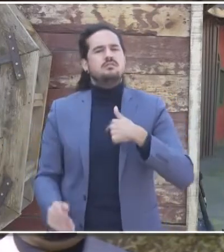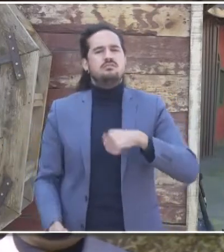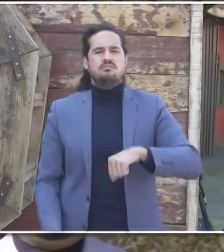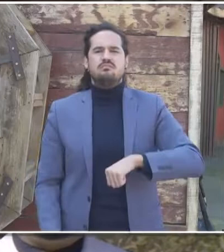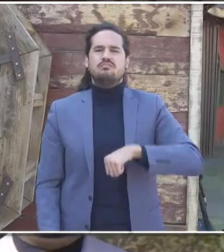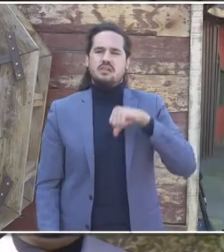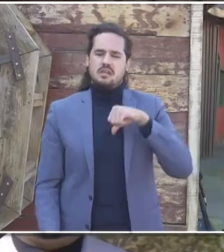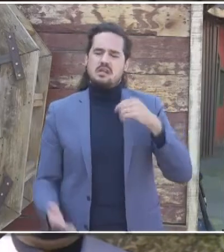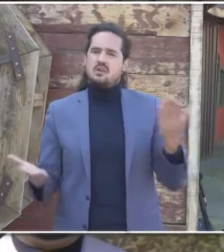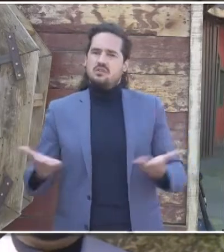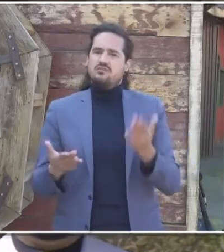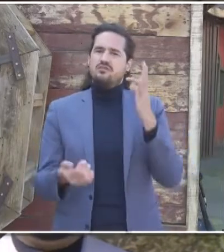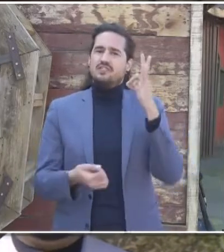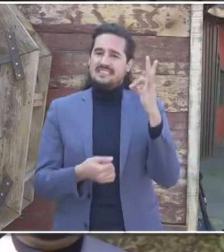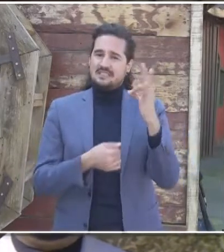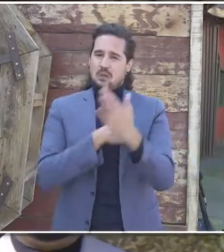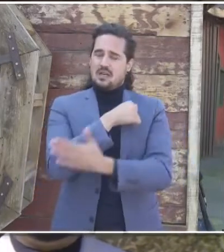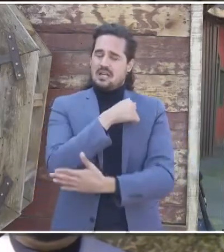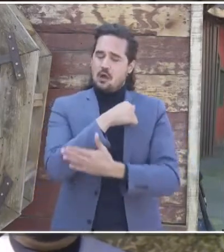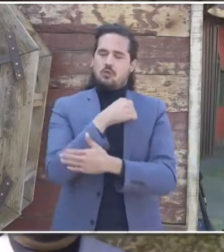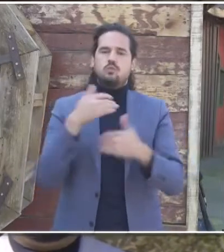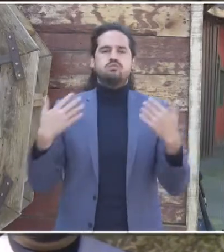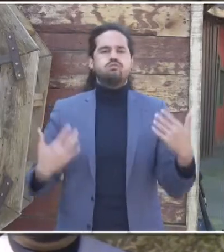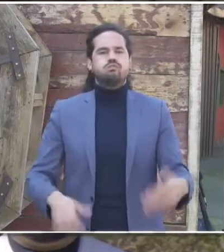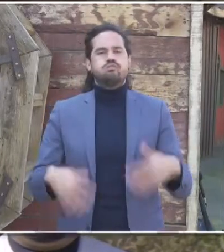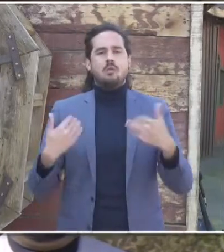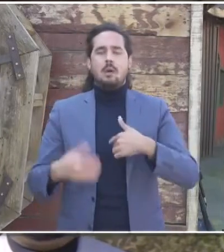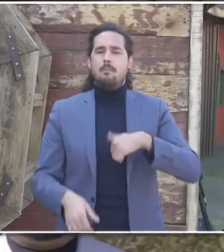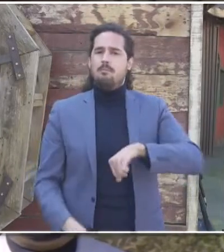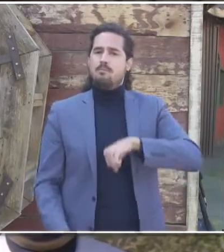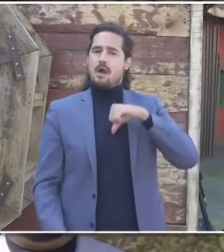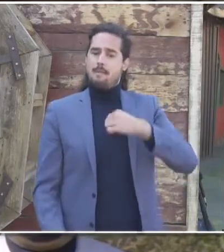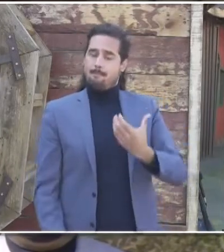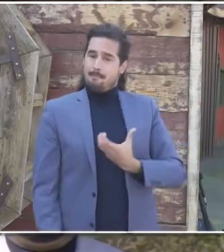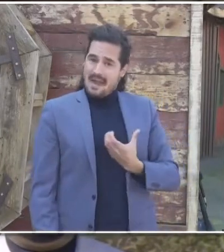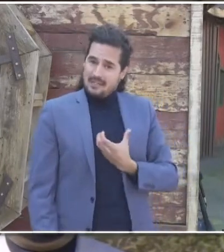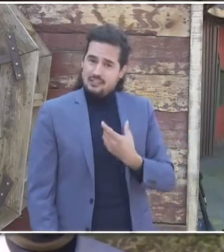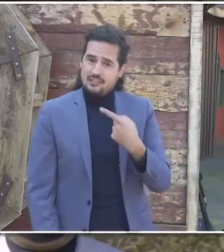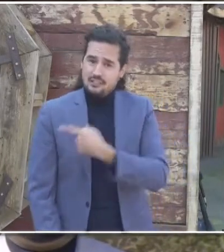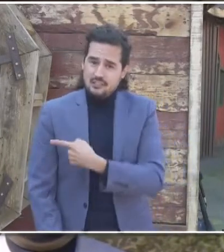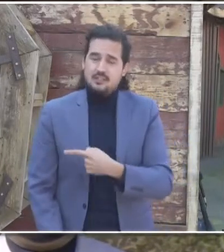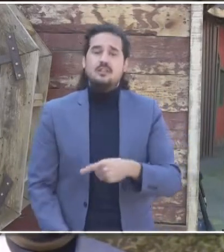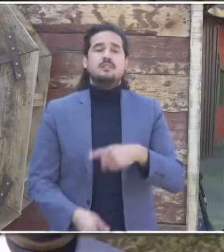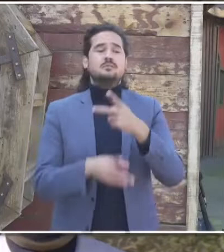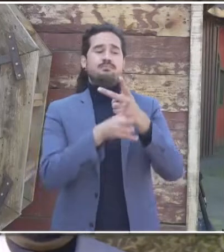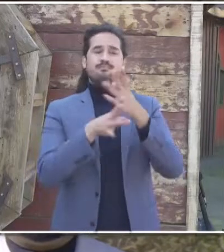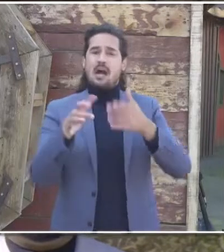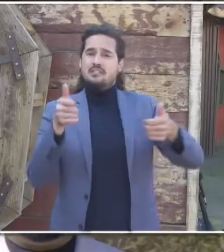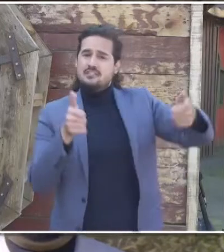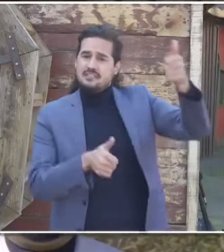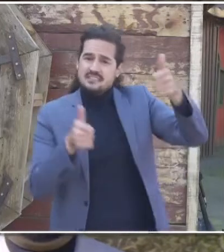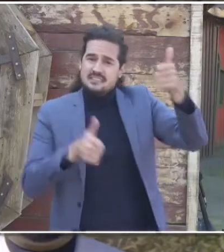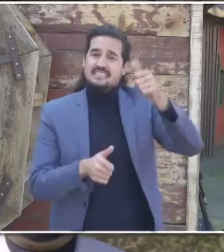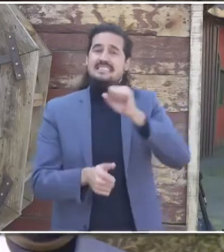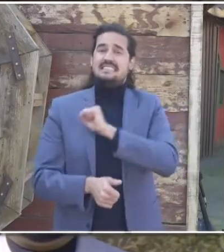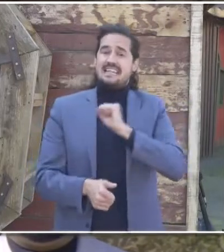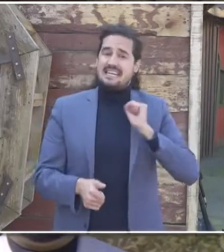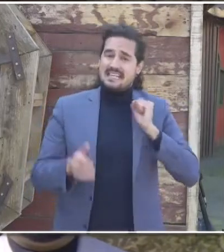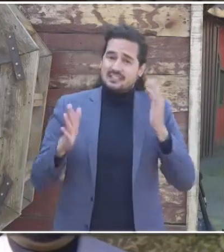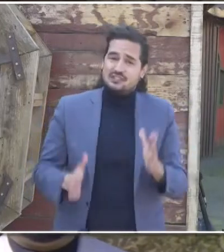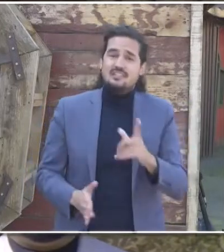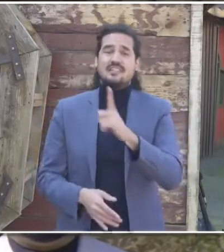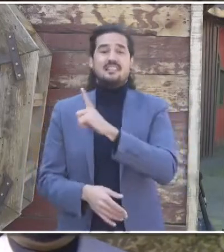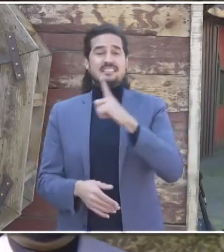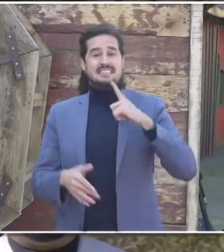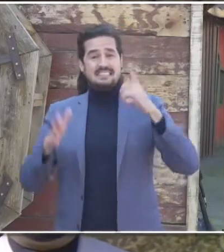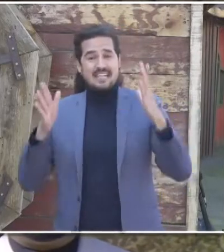I'm proud of the mayor. I'm proud of the supervisors. I'm proud of the assembly member, senator, and I'm proud of your congressman for their